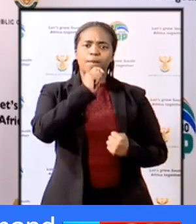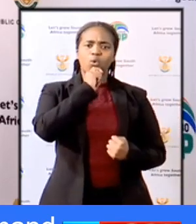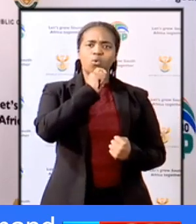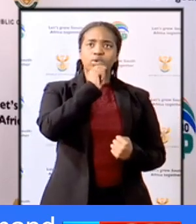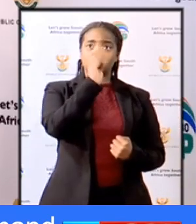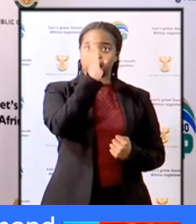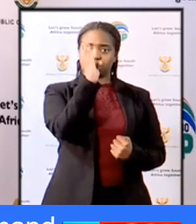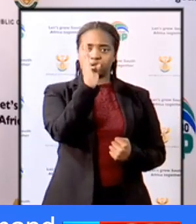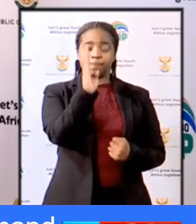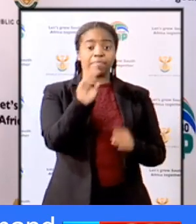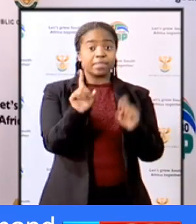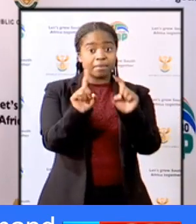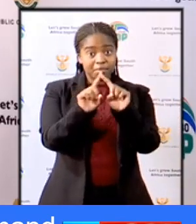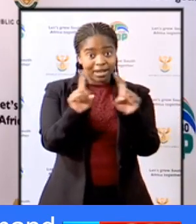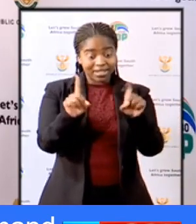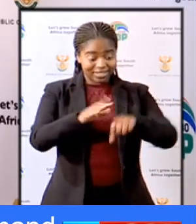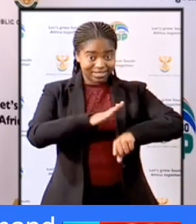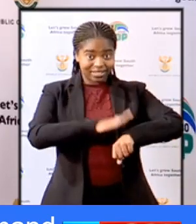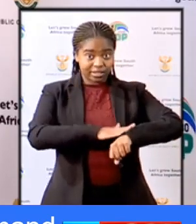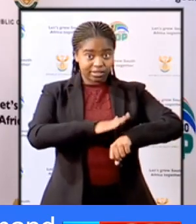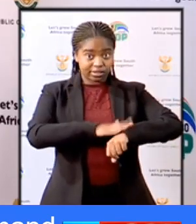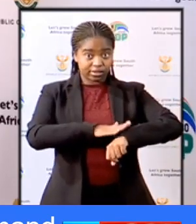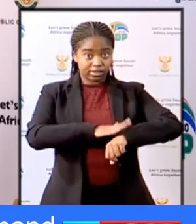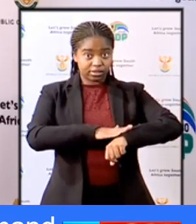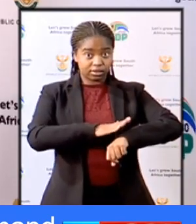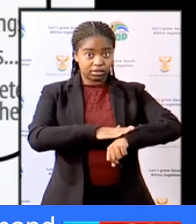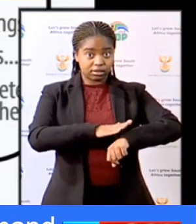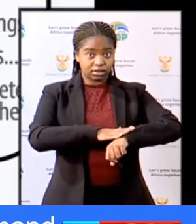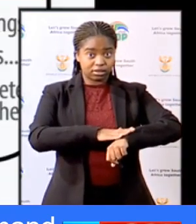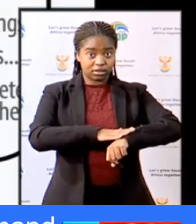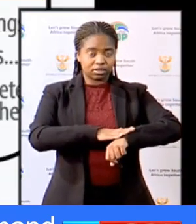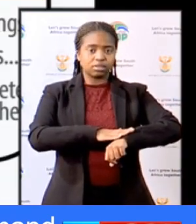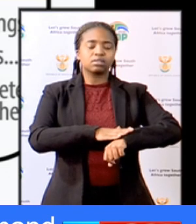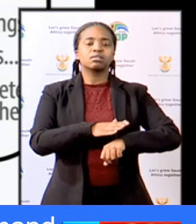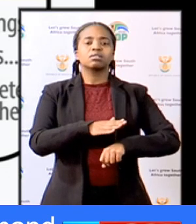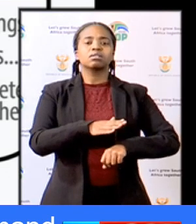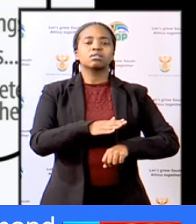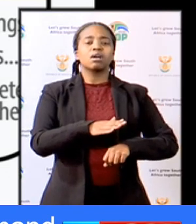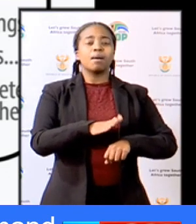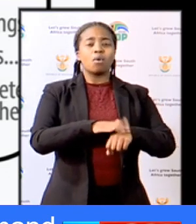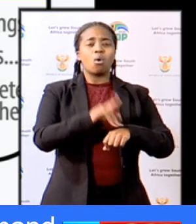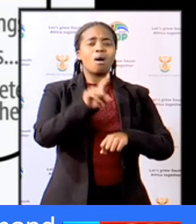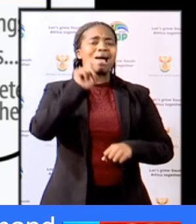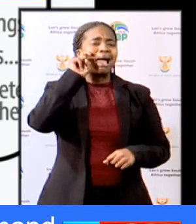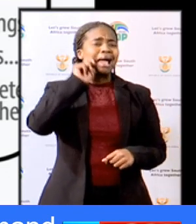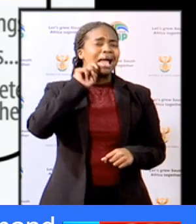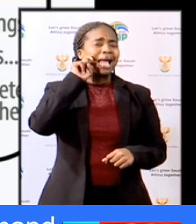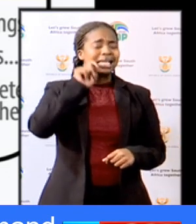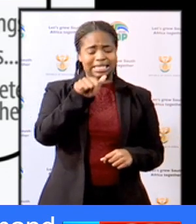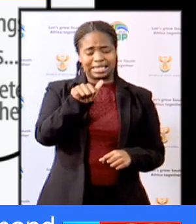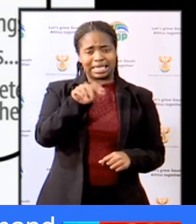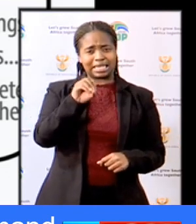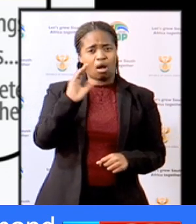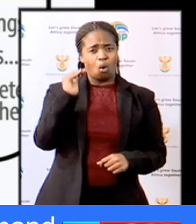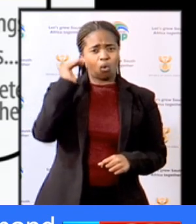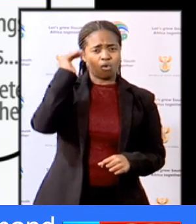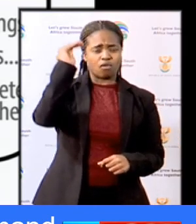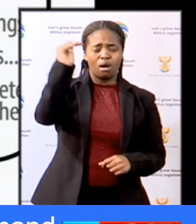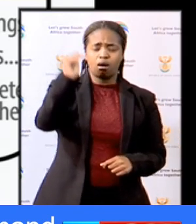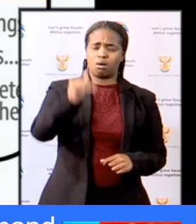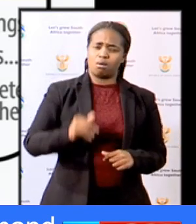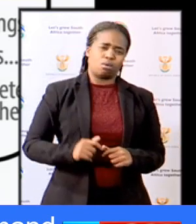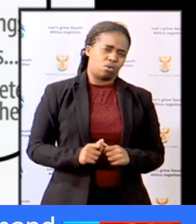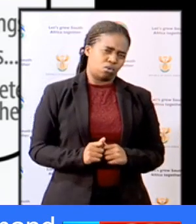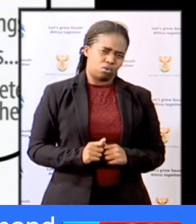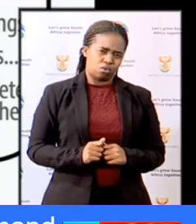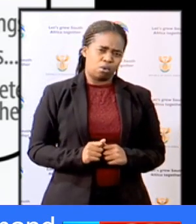sikhathi. Kodwa isikhathi esiningi ikakhulu laba abaneminyaka eyamashumi ayisithupha kuya